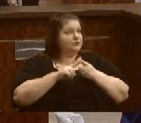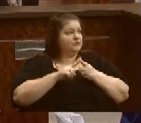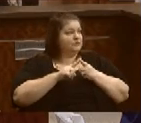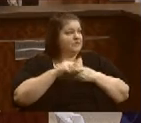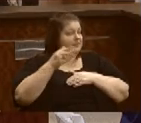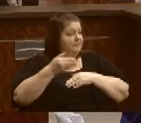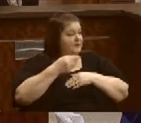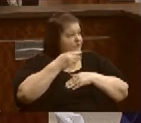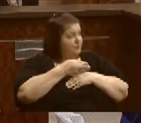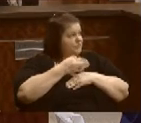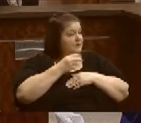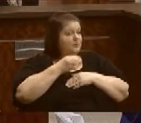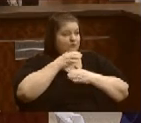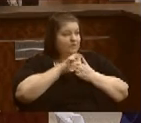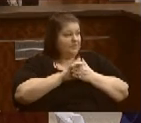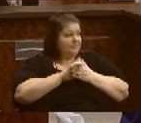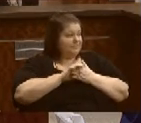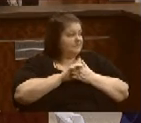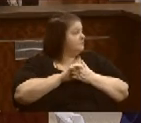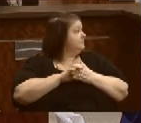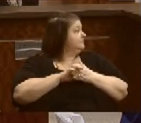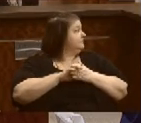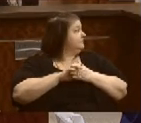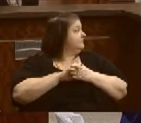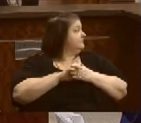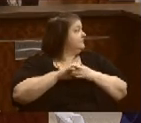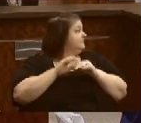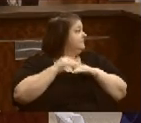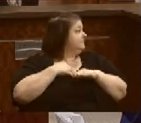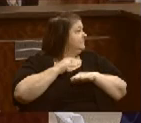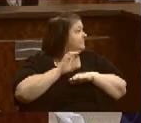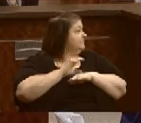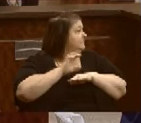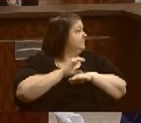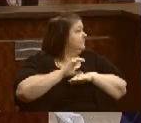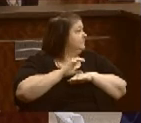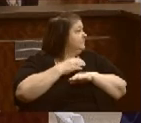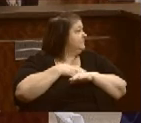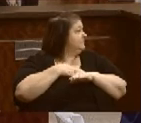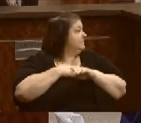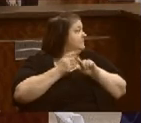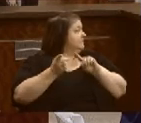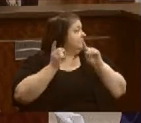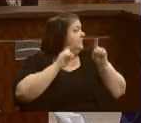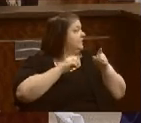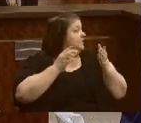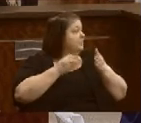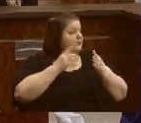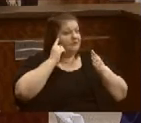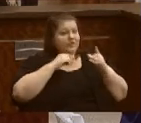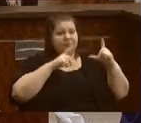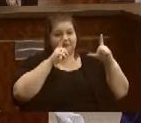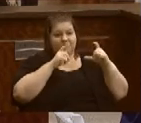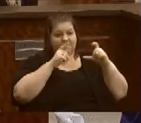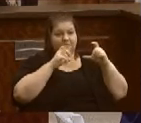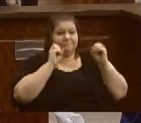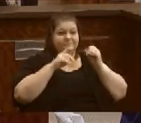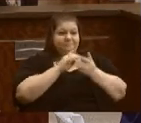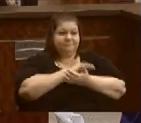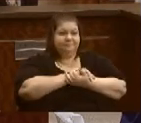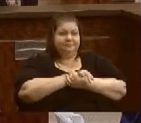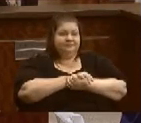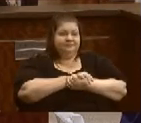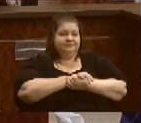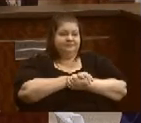wife, lovely wife, who does well at our church all the time, to come up here and use this as a photo place. If you'd like to come up here.